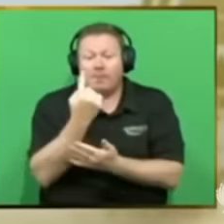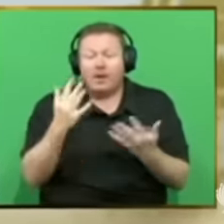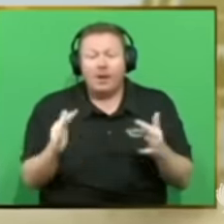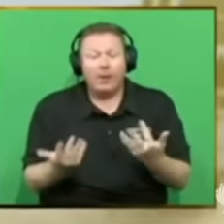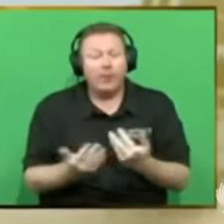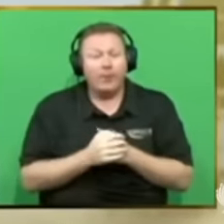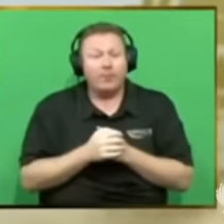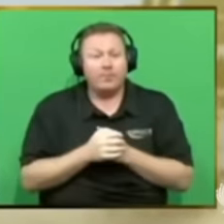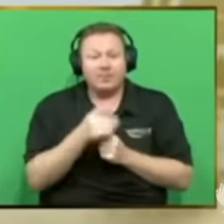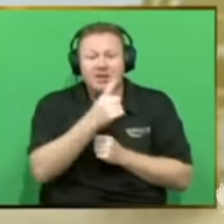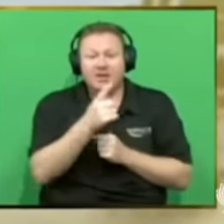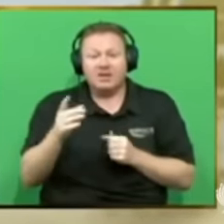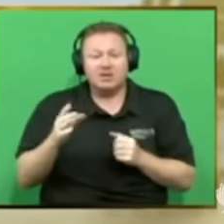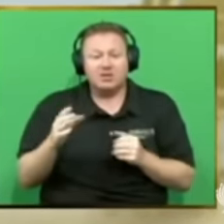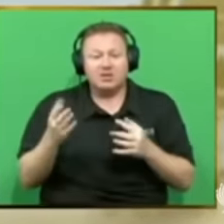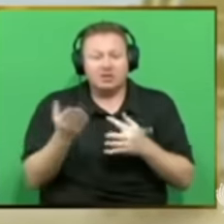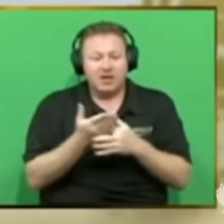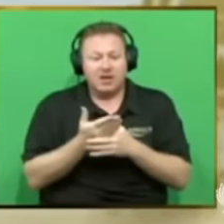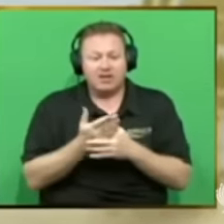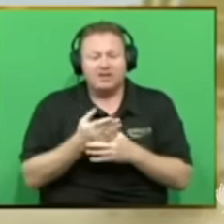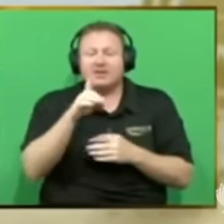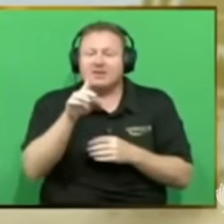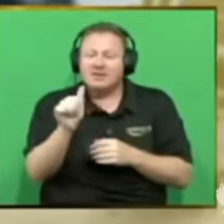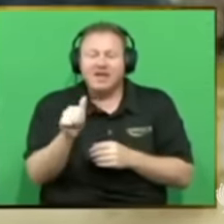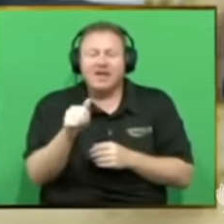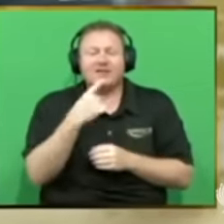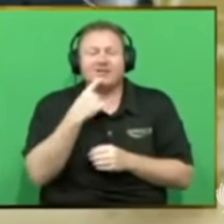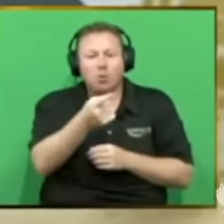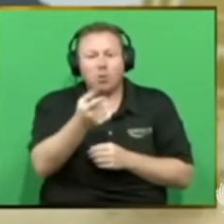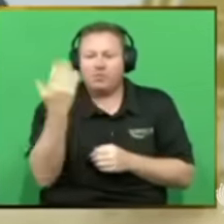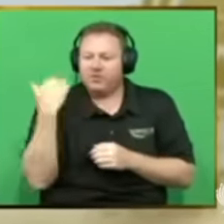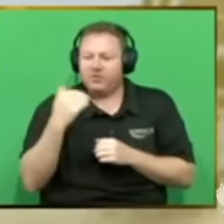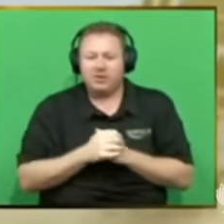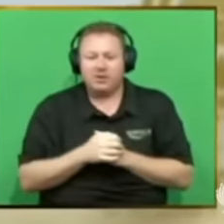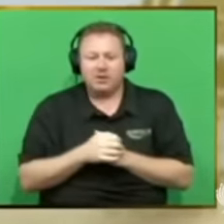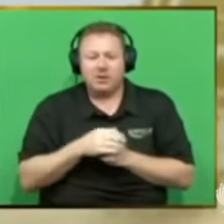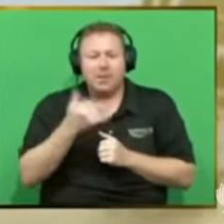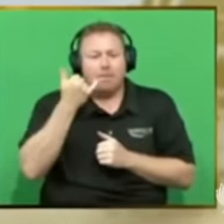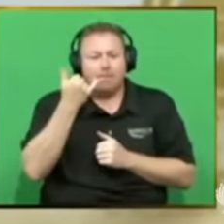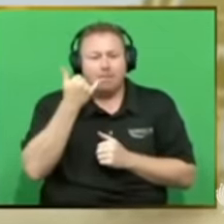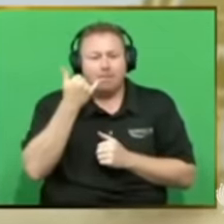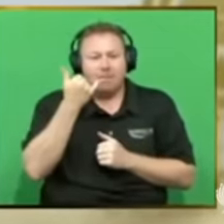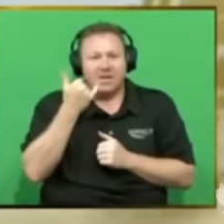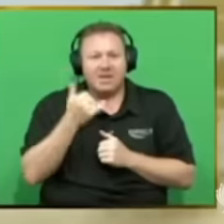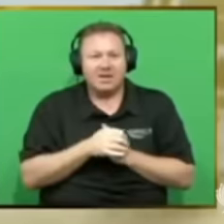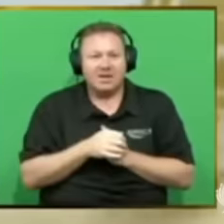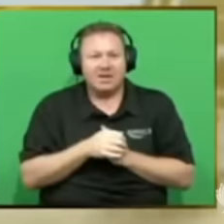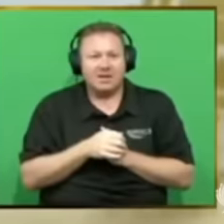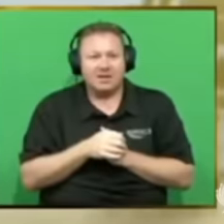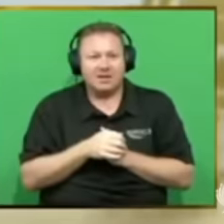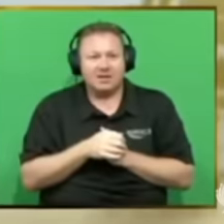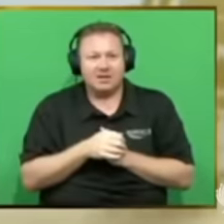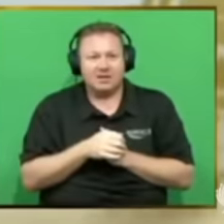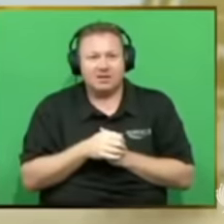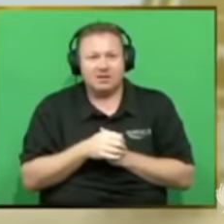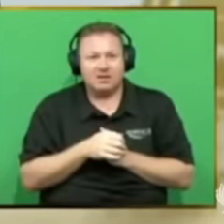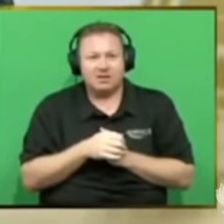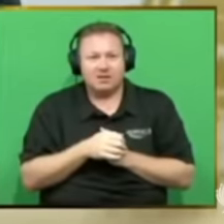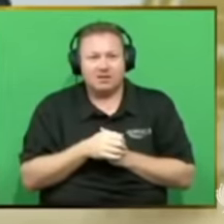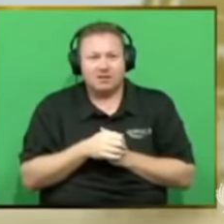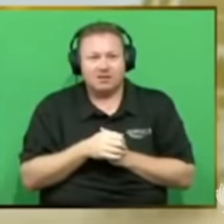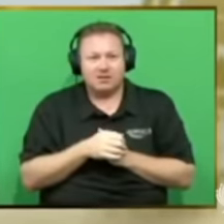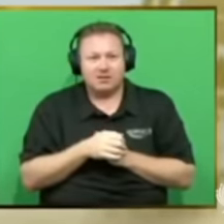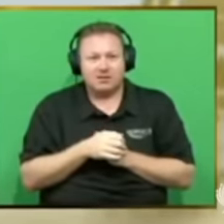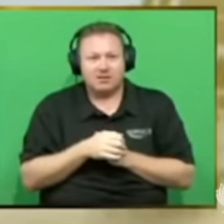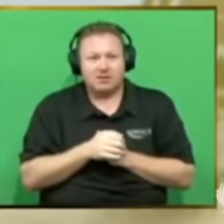these cases, the DA told them so. Back when former President Mbeki was still merrily chewing his garlic and the Guptas were